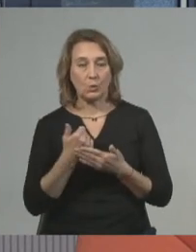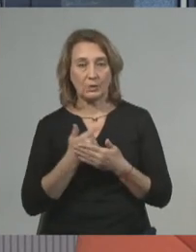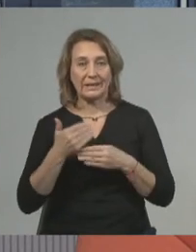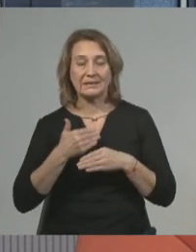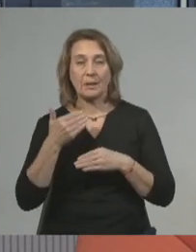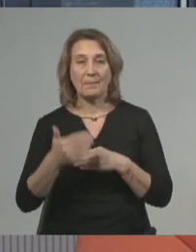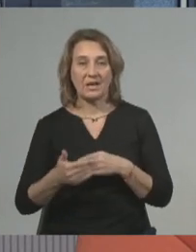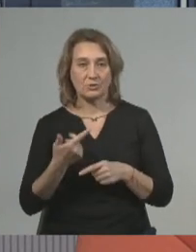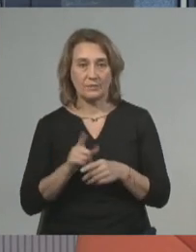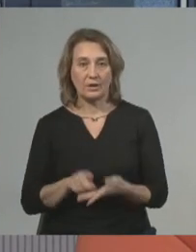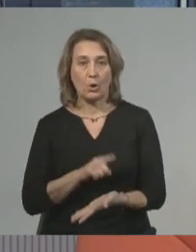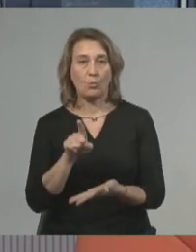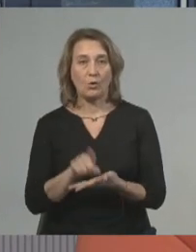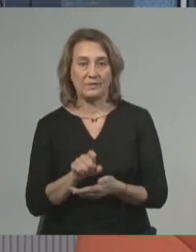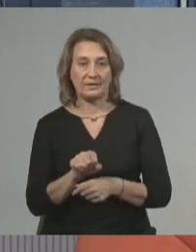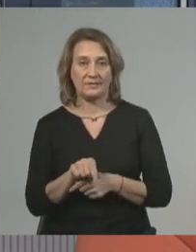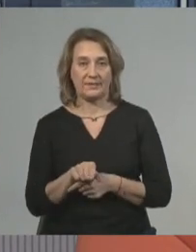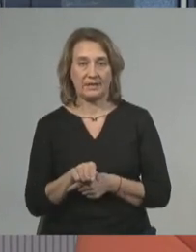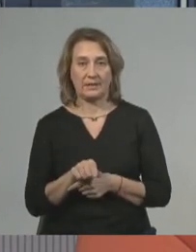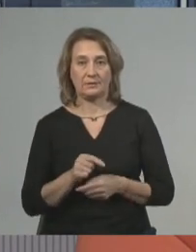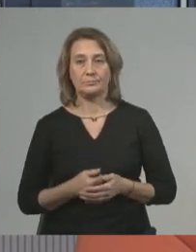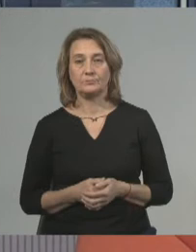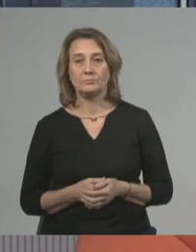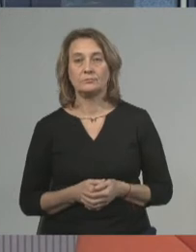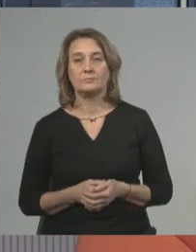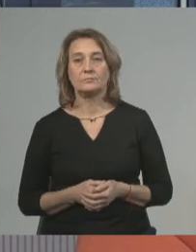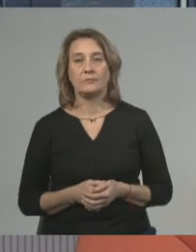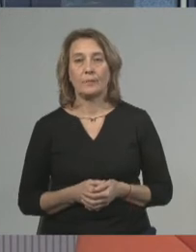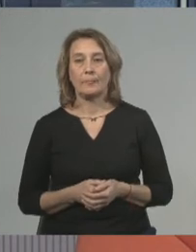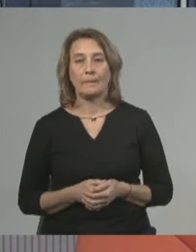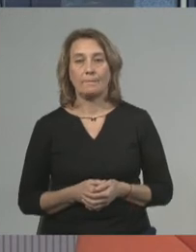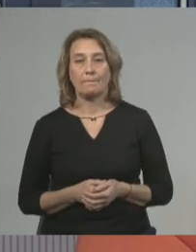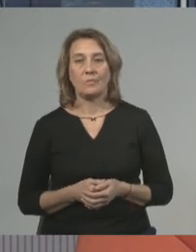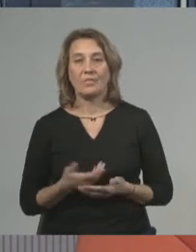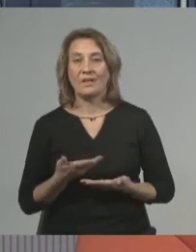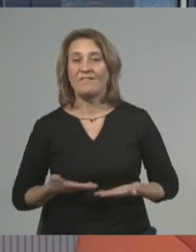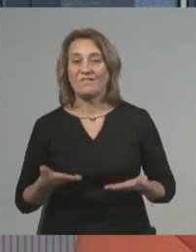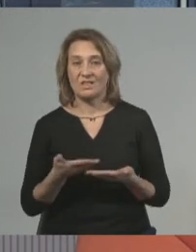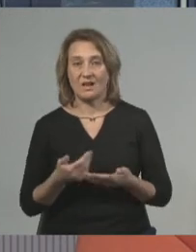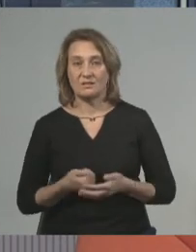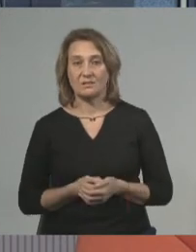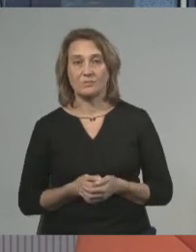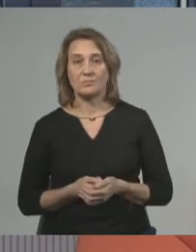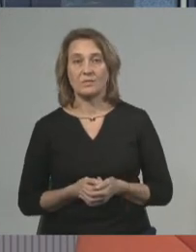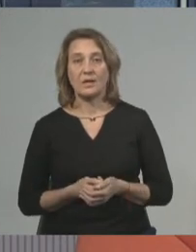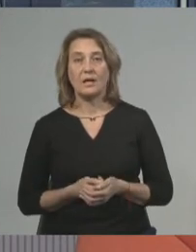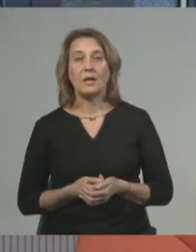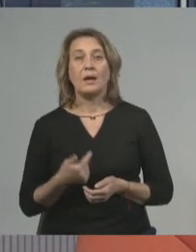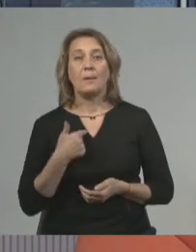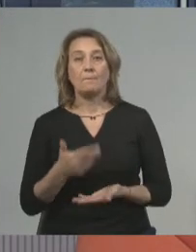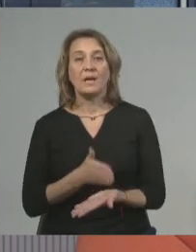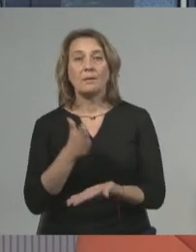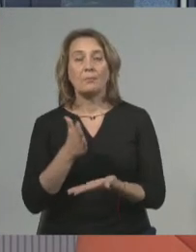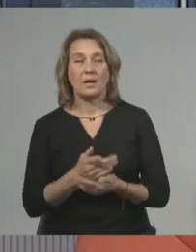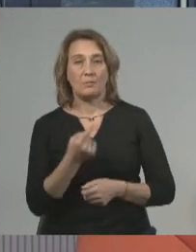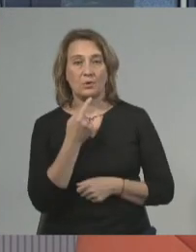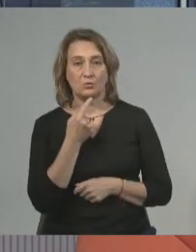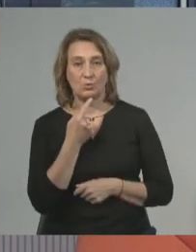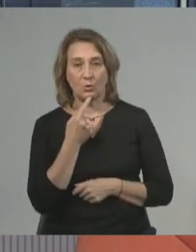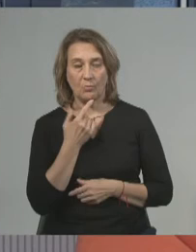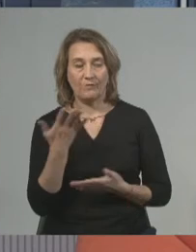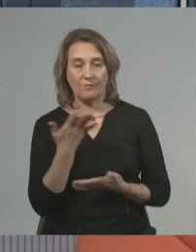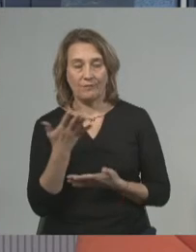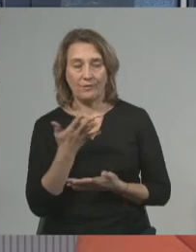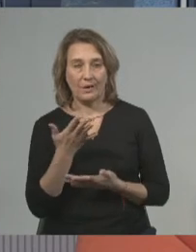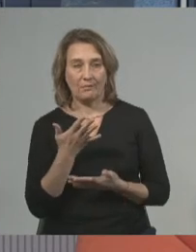discussions it's incumbent um upon us to to try to start having to try to almost provoke these discussions into